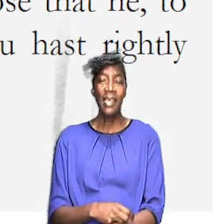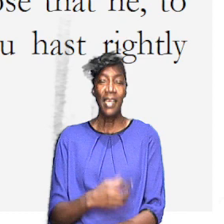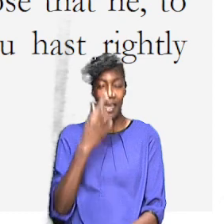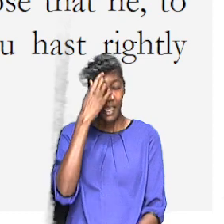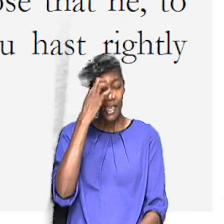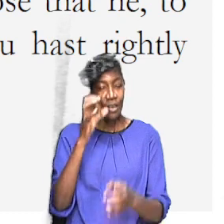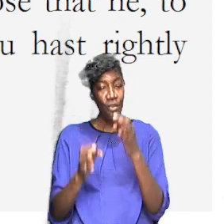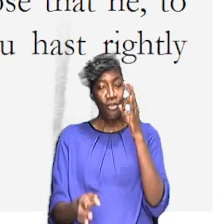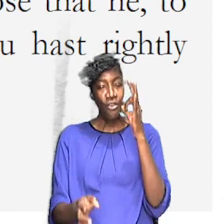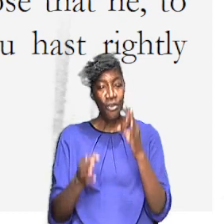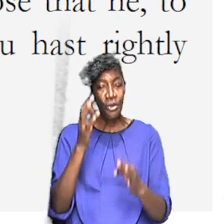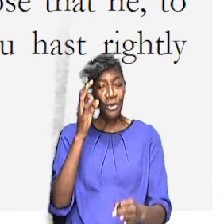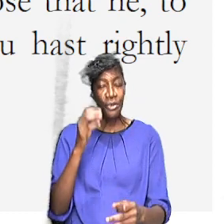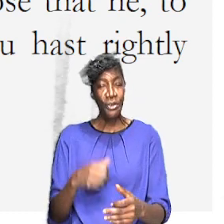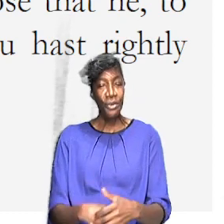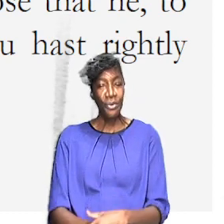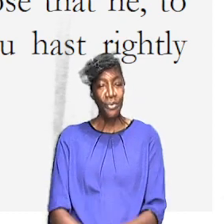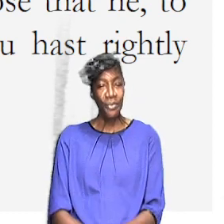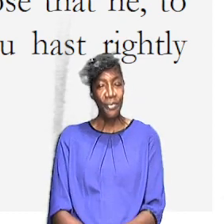judged.